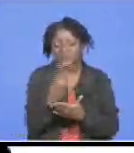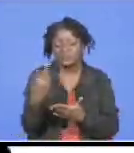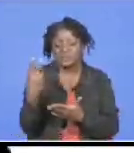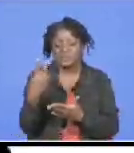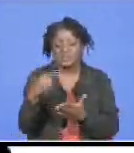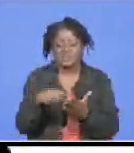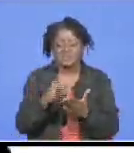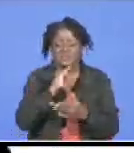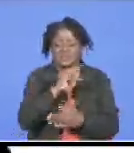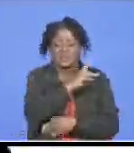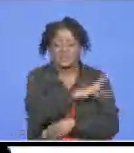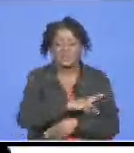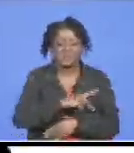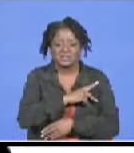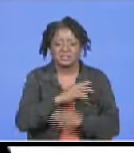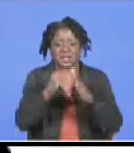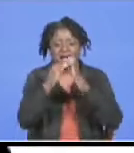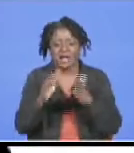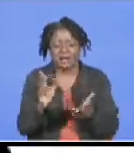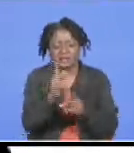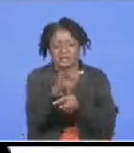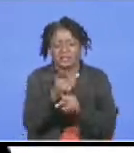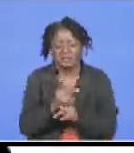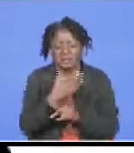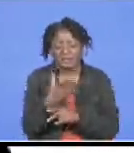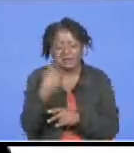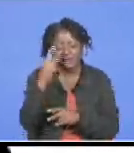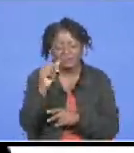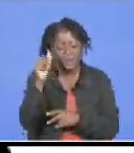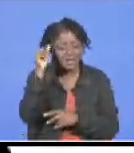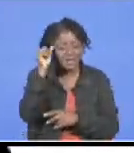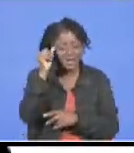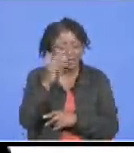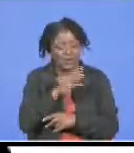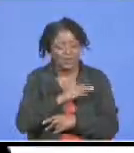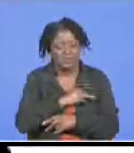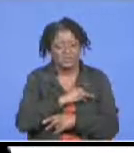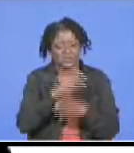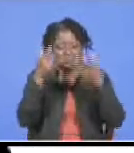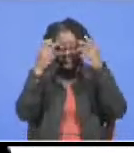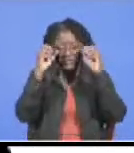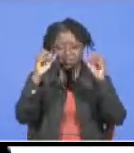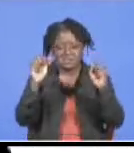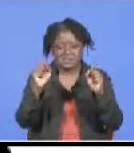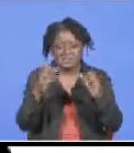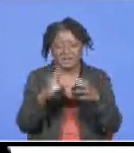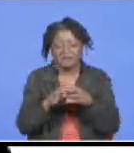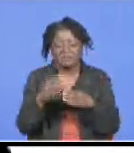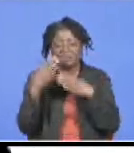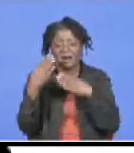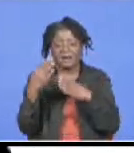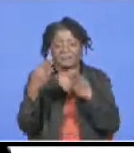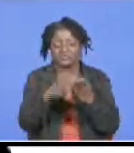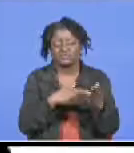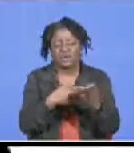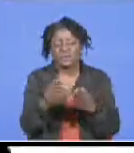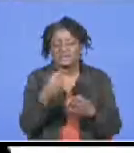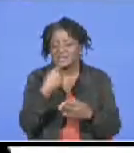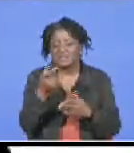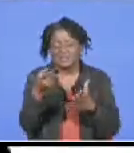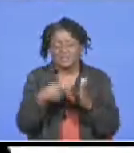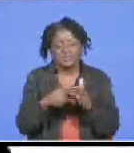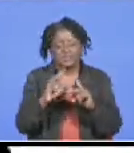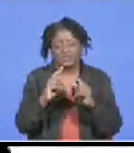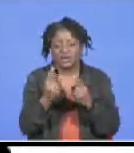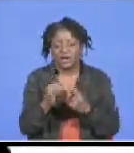is a personal housekeeping matter for Ontario Mitchell, president of Bahamas Striping. He says this job isn't about equipment or